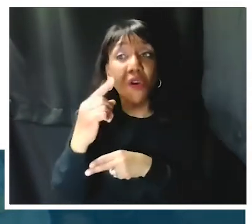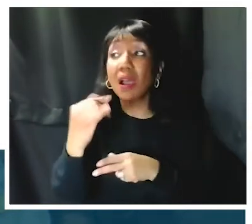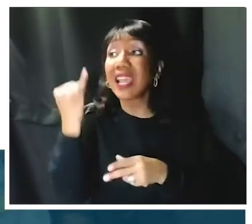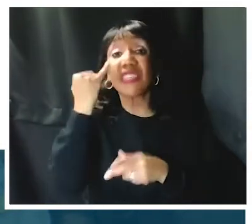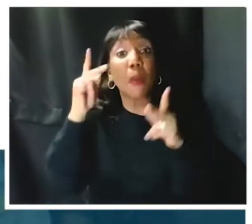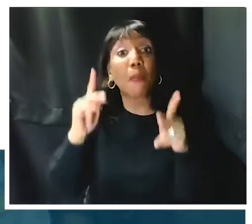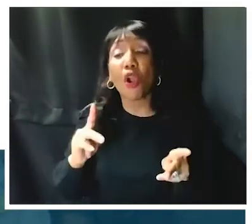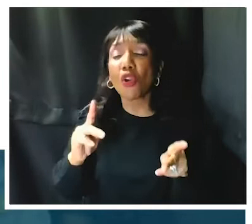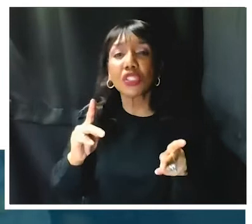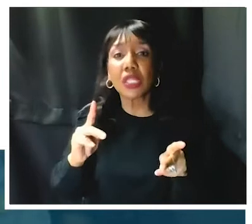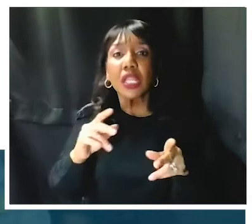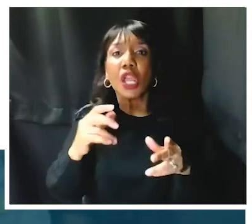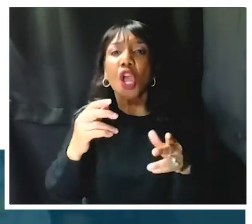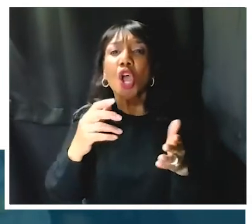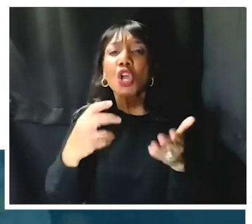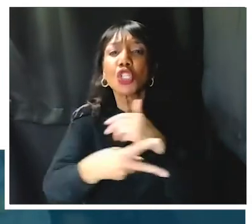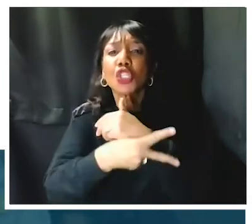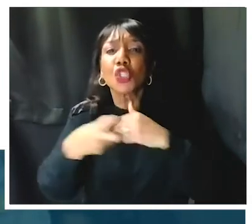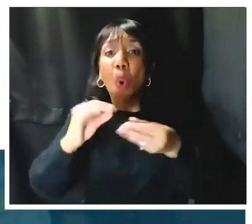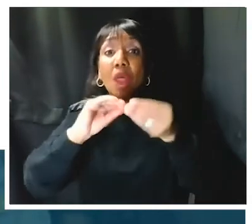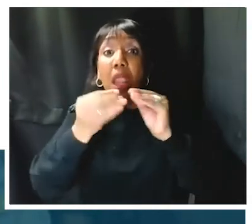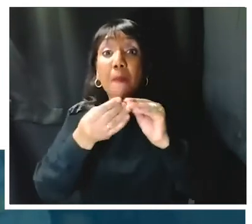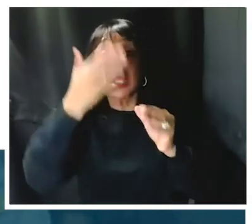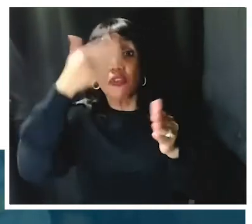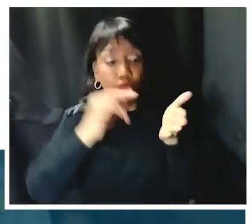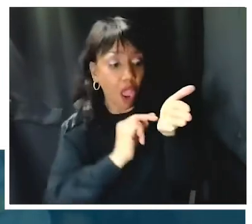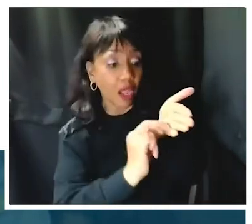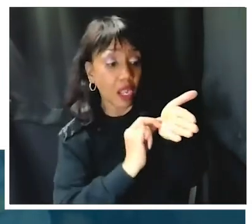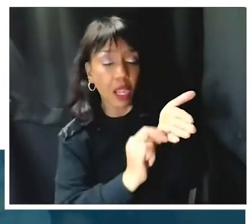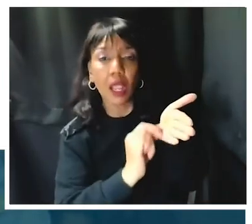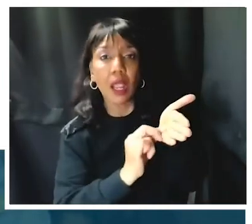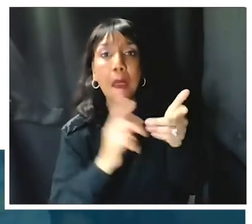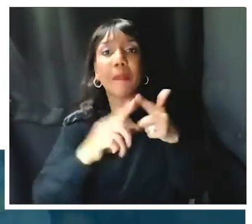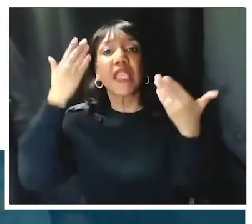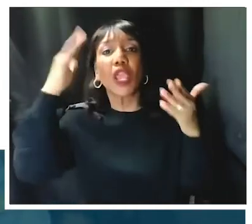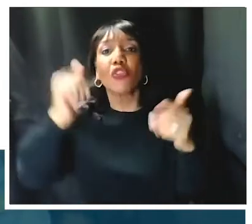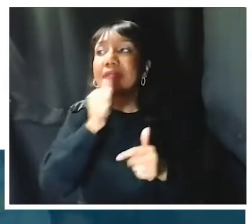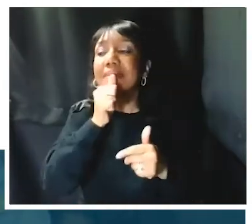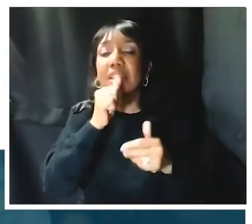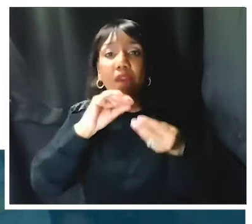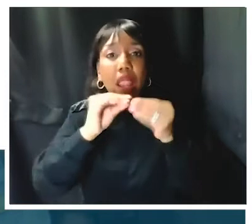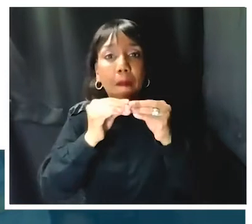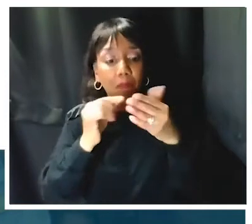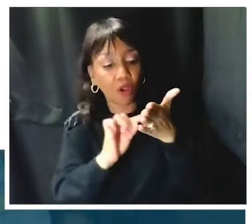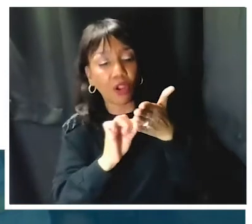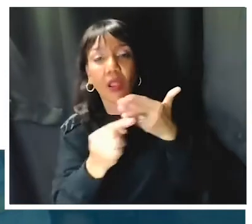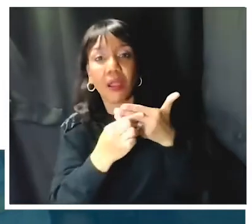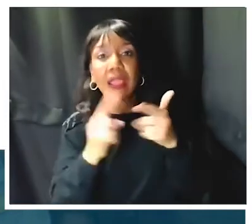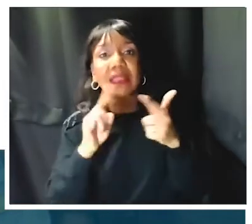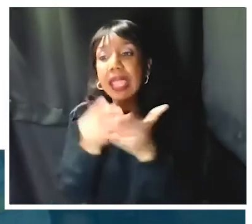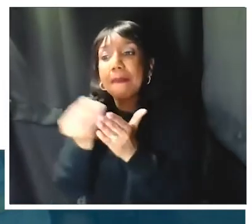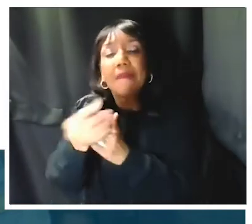chance that someone who does not have your card in their possession can make unauthorized purchases using your debit